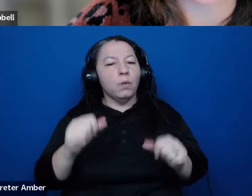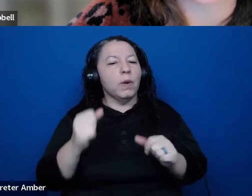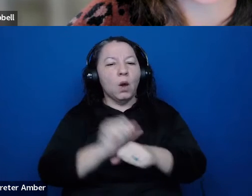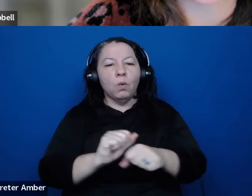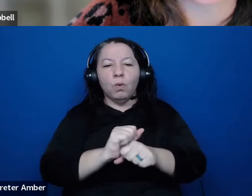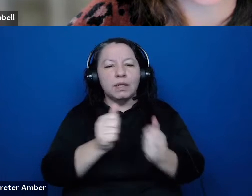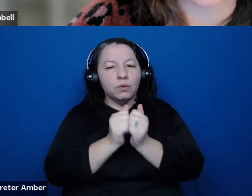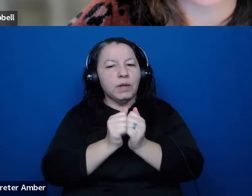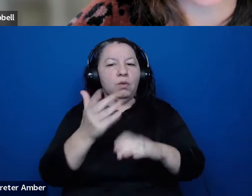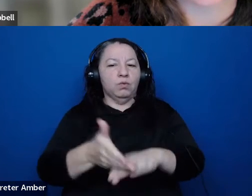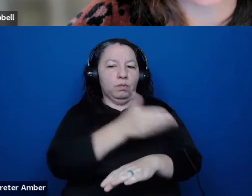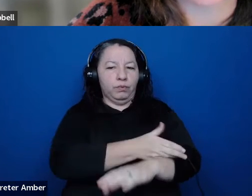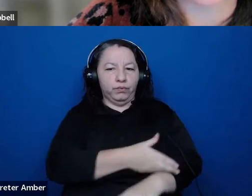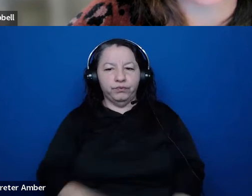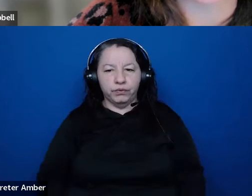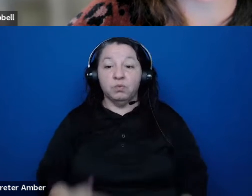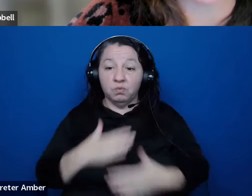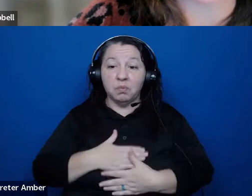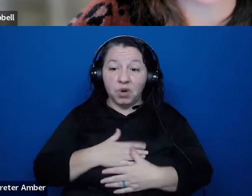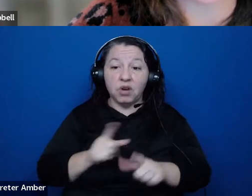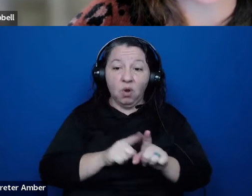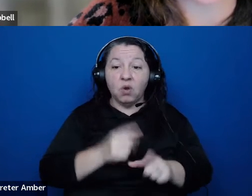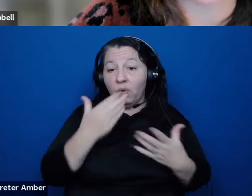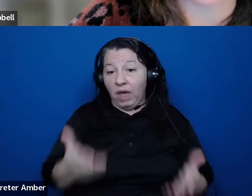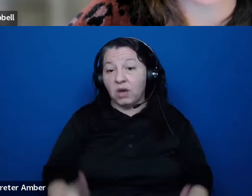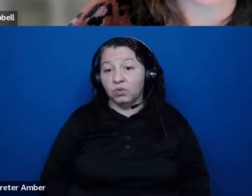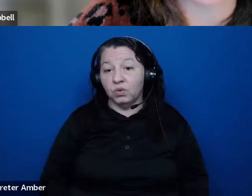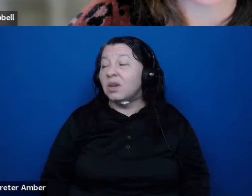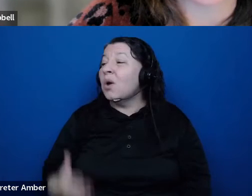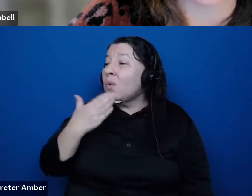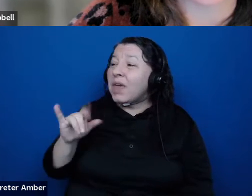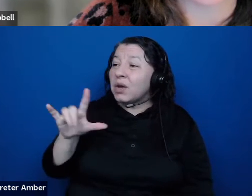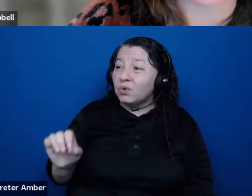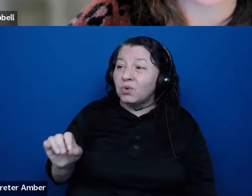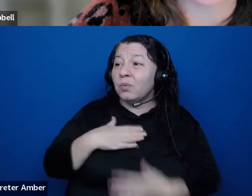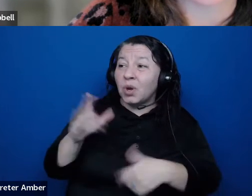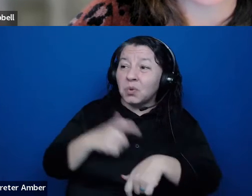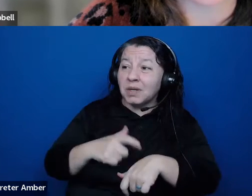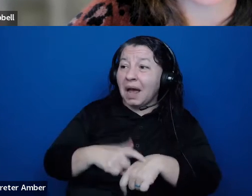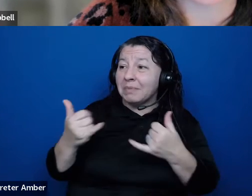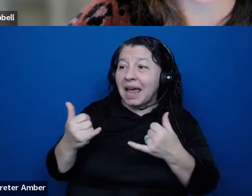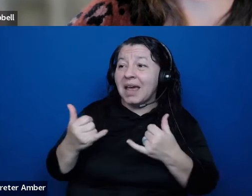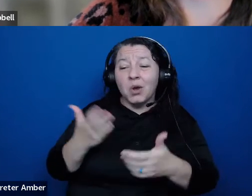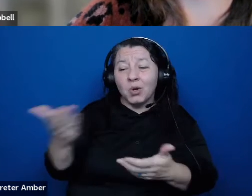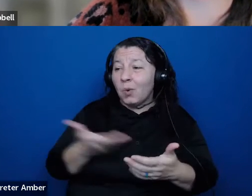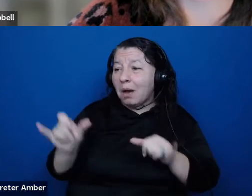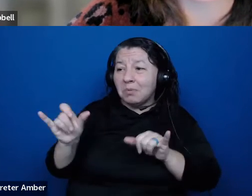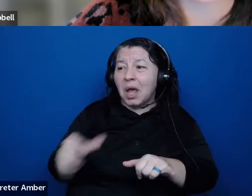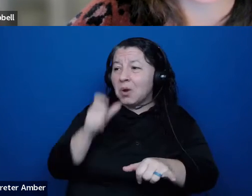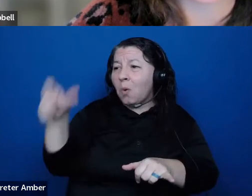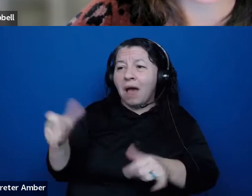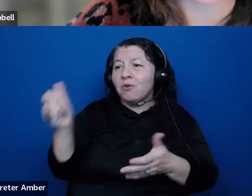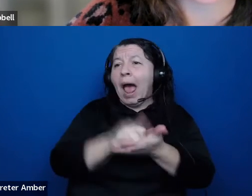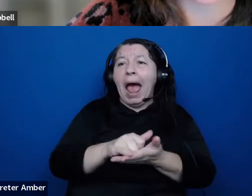well. Thanks, Julie. We appreciate your time today, and you're welcome to stay on for the rest of it. You don't need to get off. You can stay on and listen to our